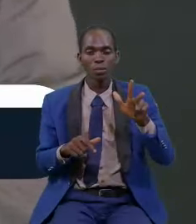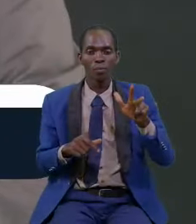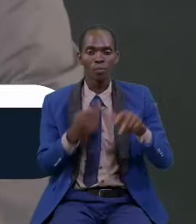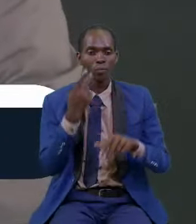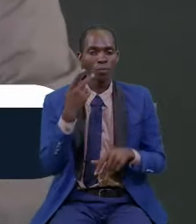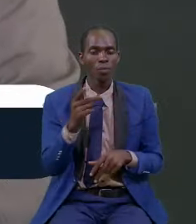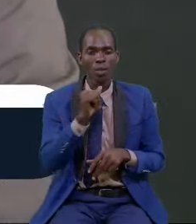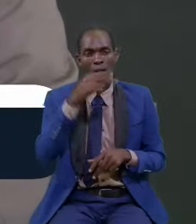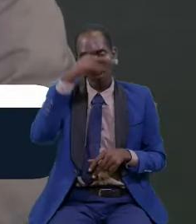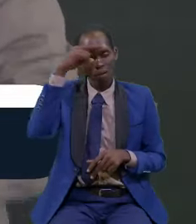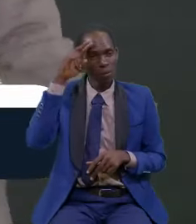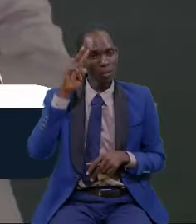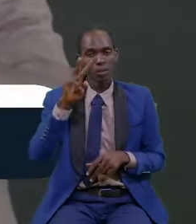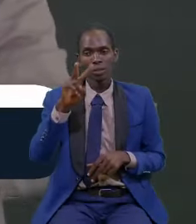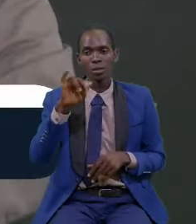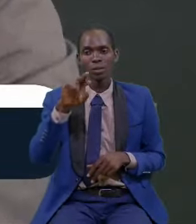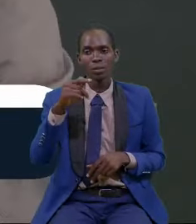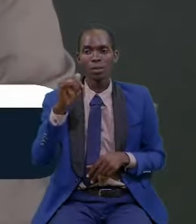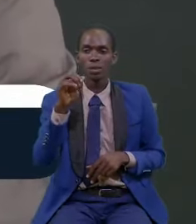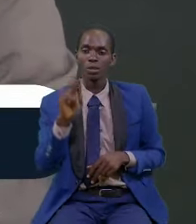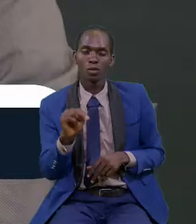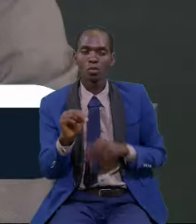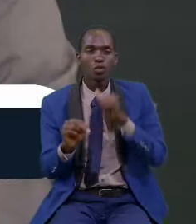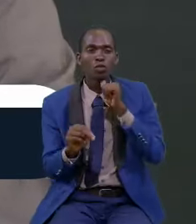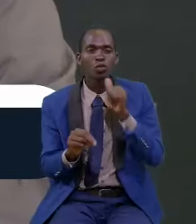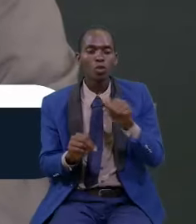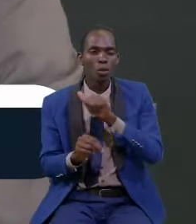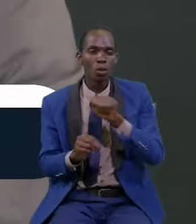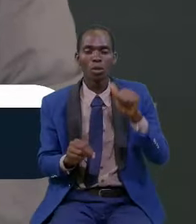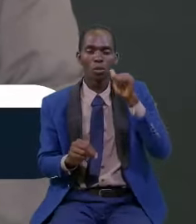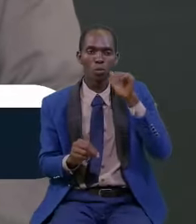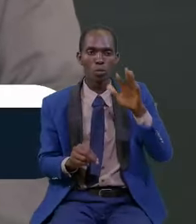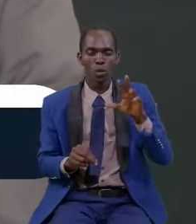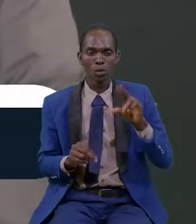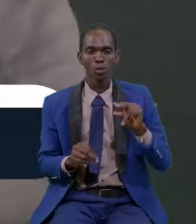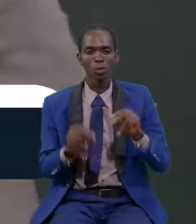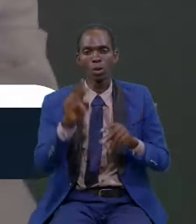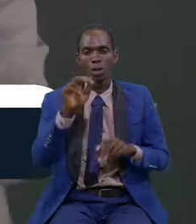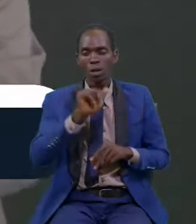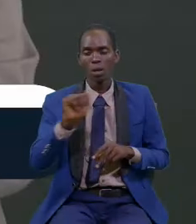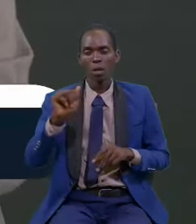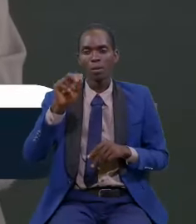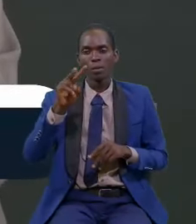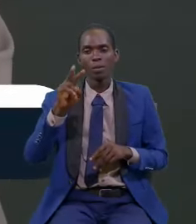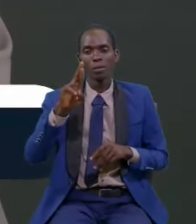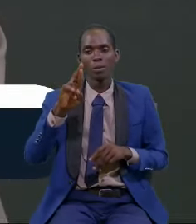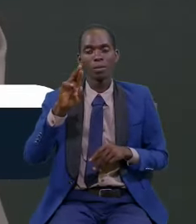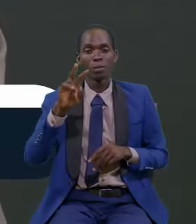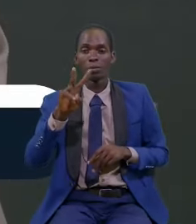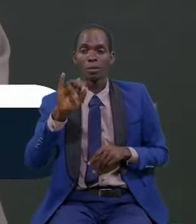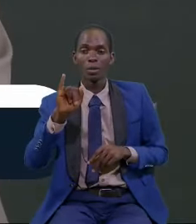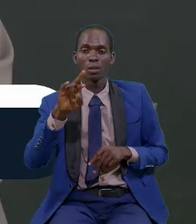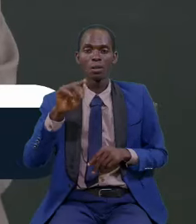not a woman, a virgin shall be with child and shall